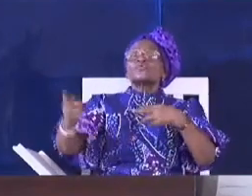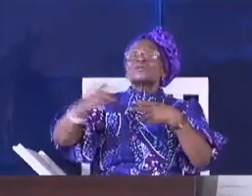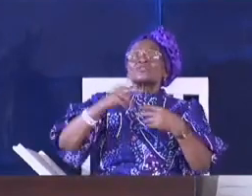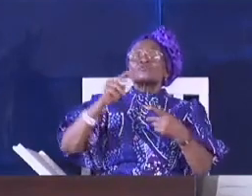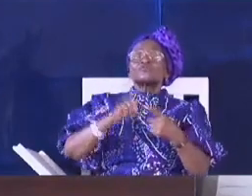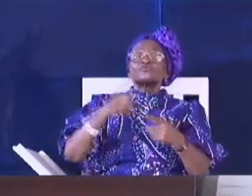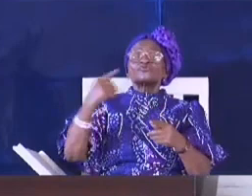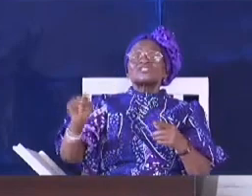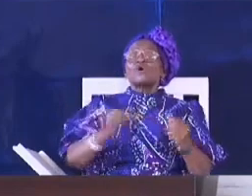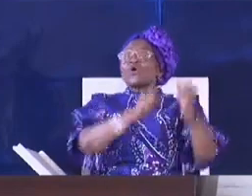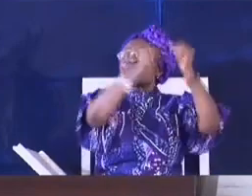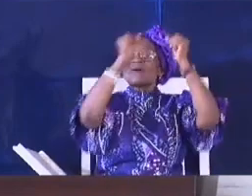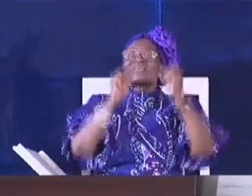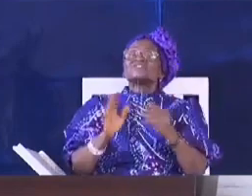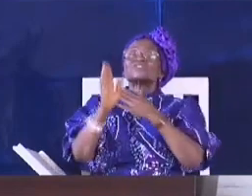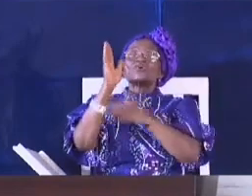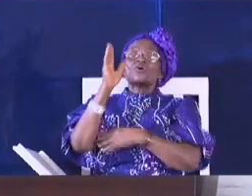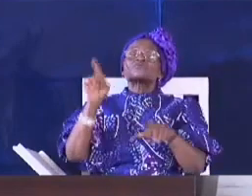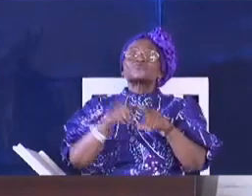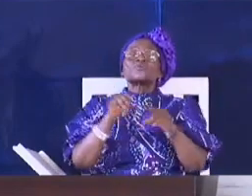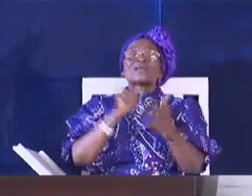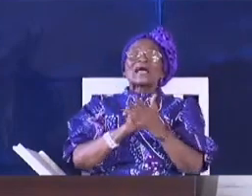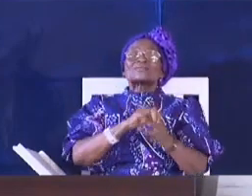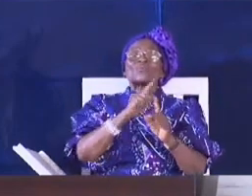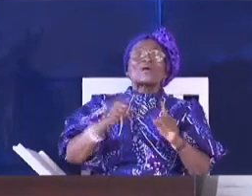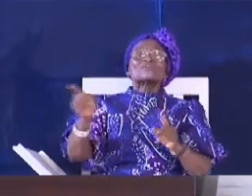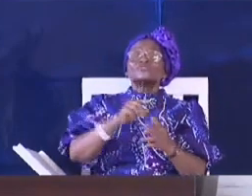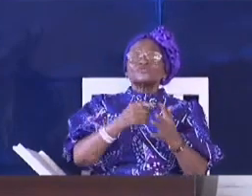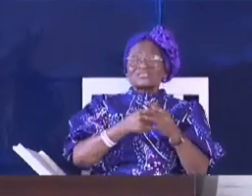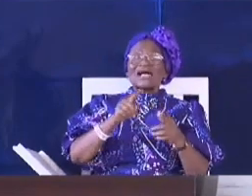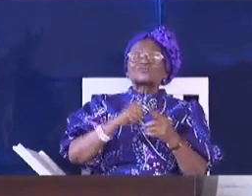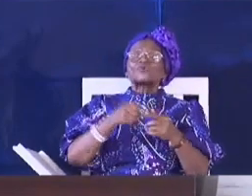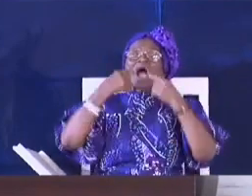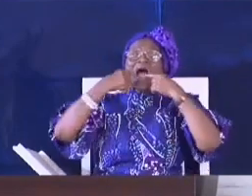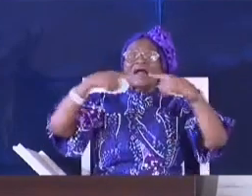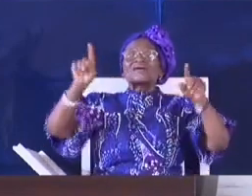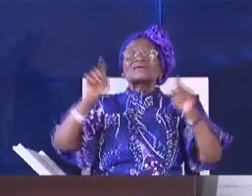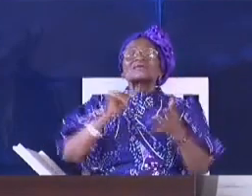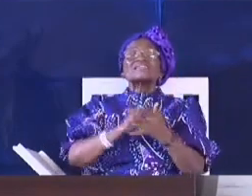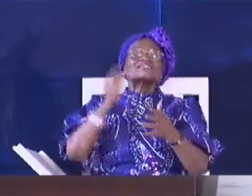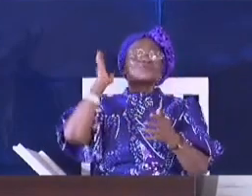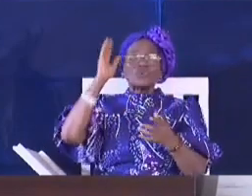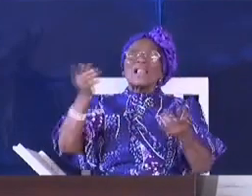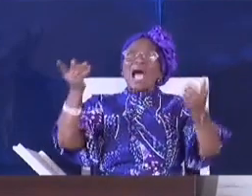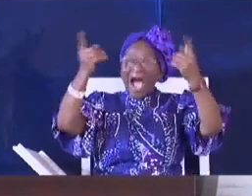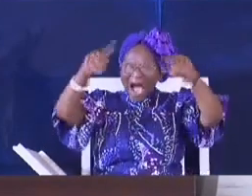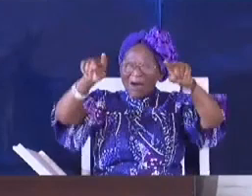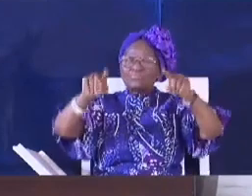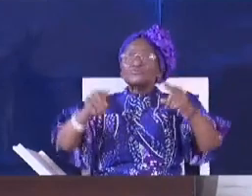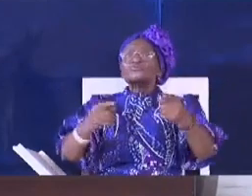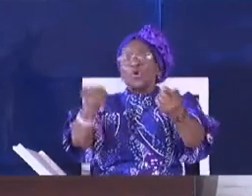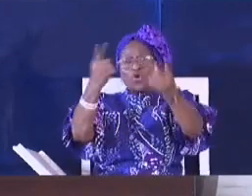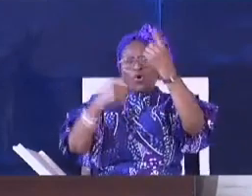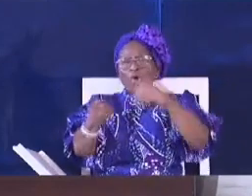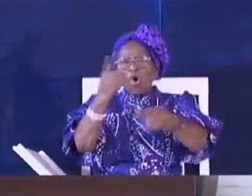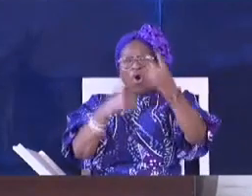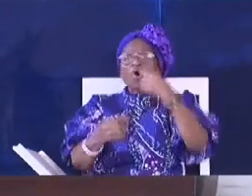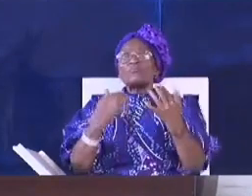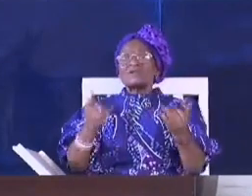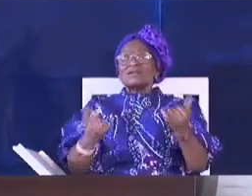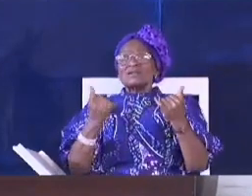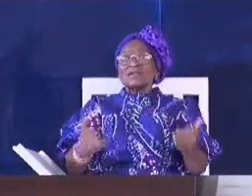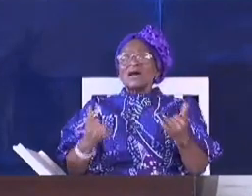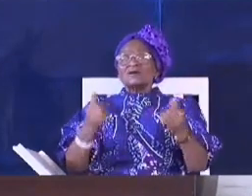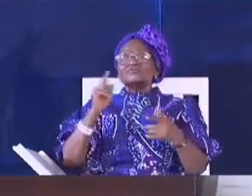that when you begin to prophesy, when you begin to decree, it will happen. Come now to